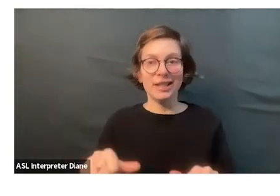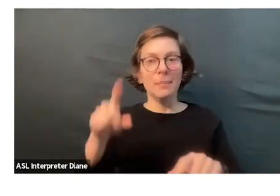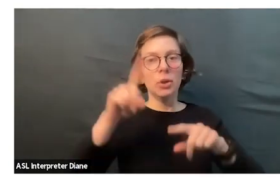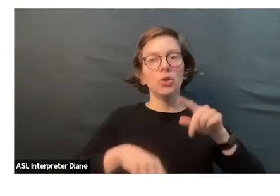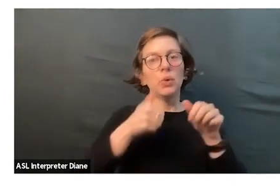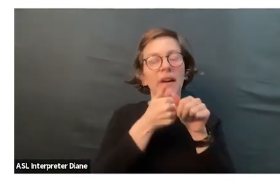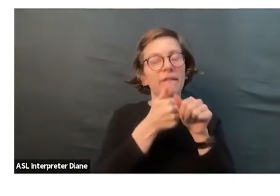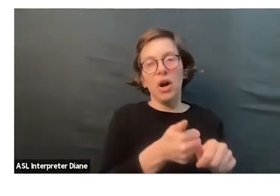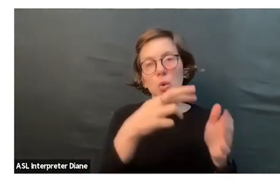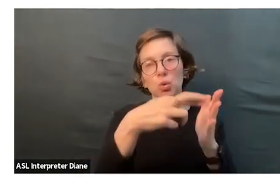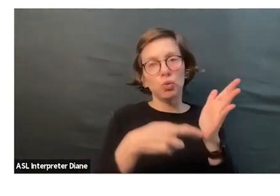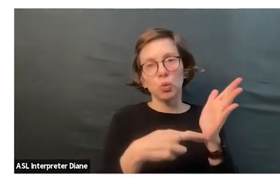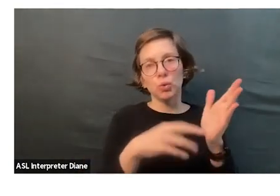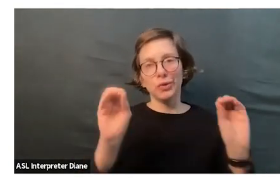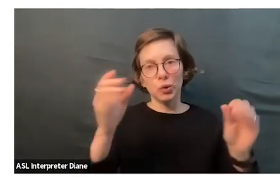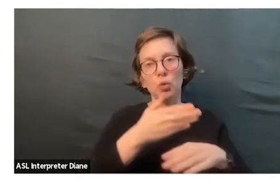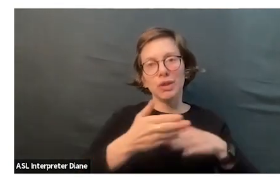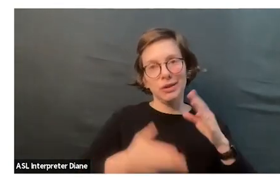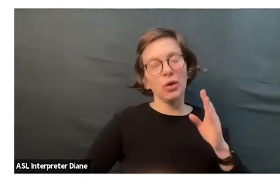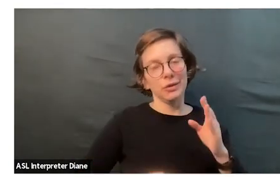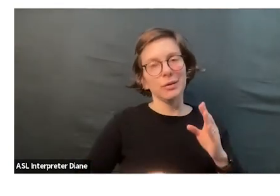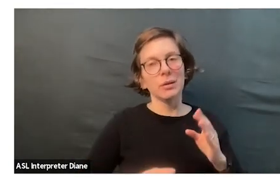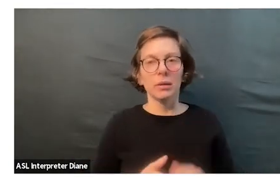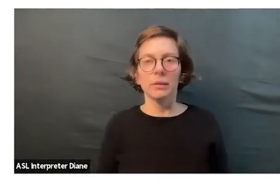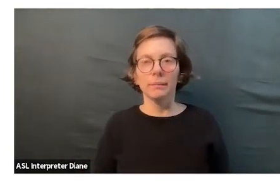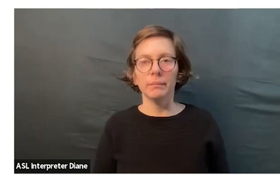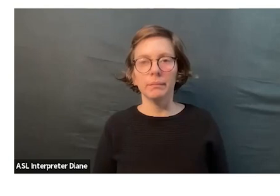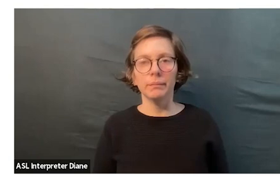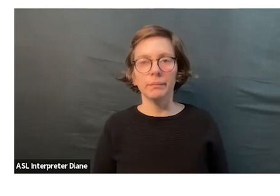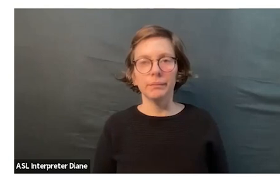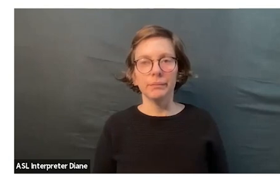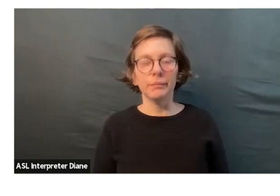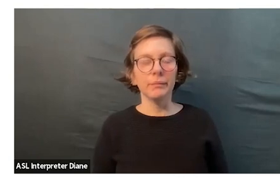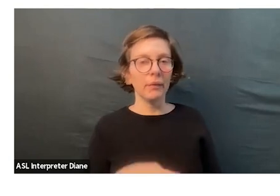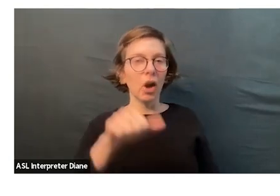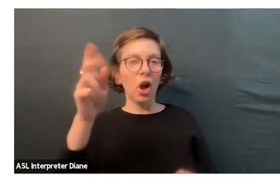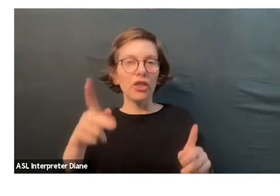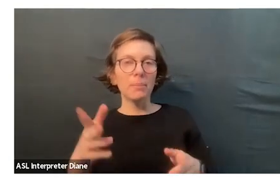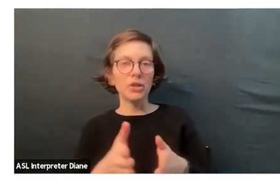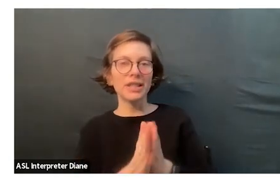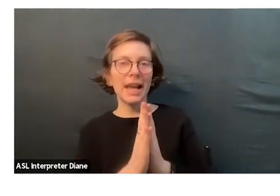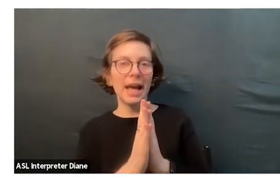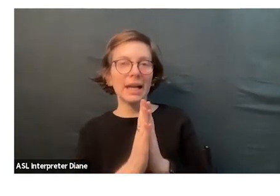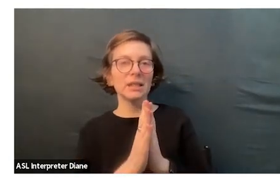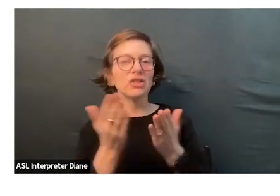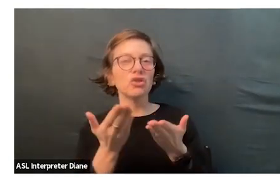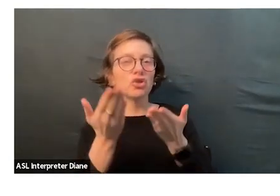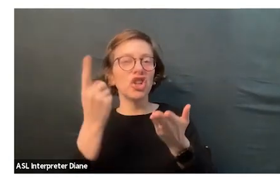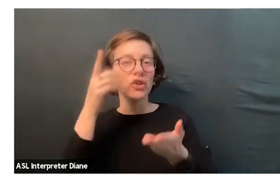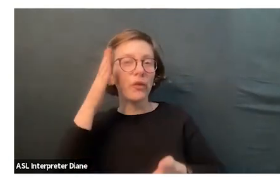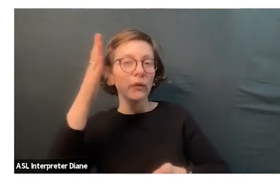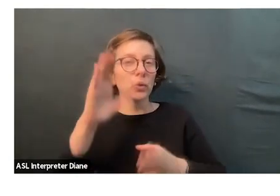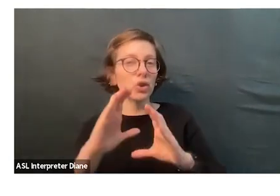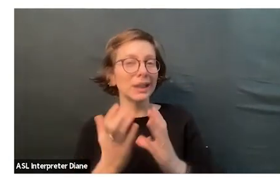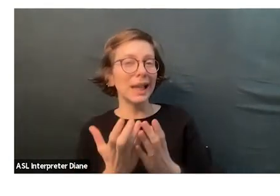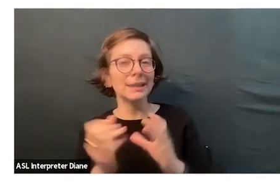captioning to not block the content? Thank you for asking. While the closed captioning can be moved across the screen, it would be nice if we